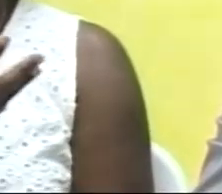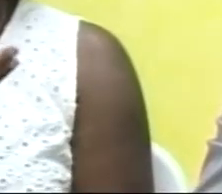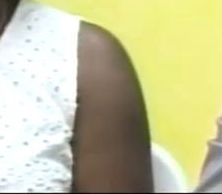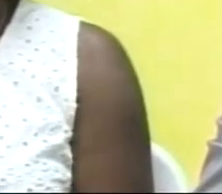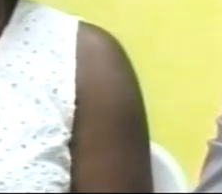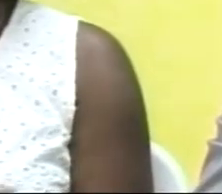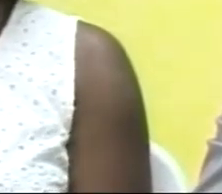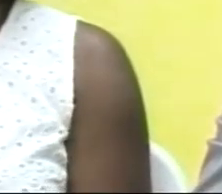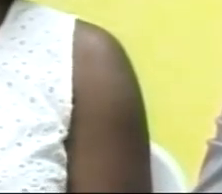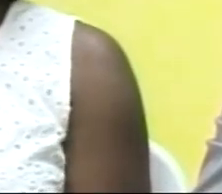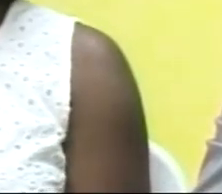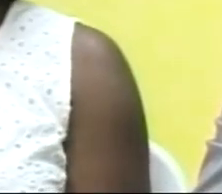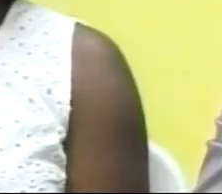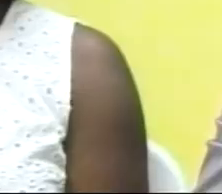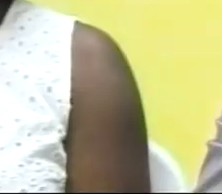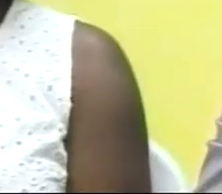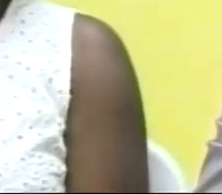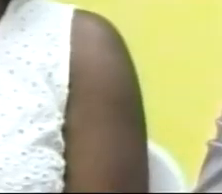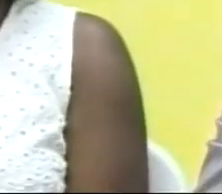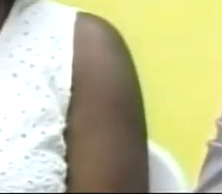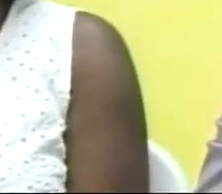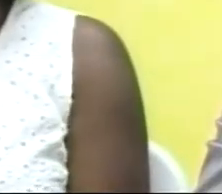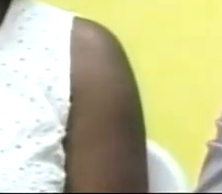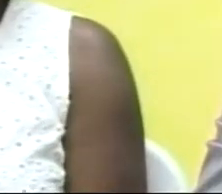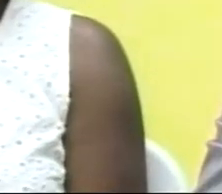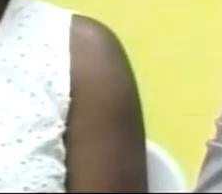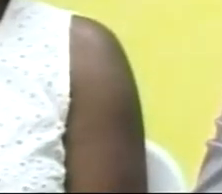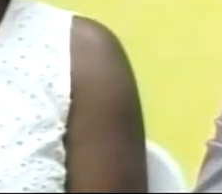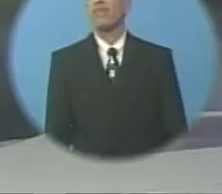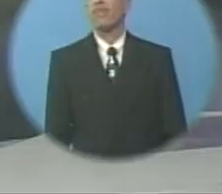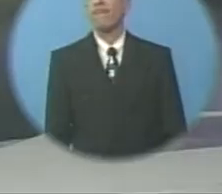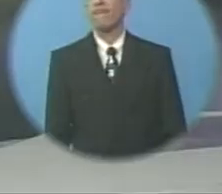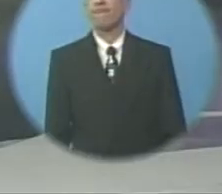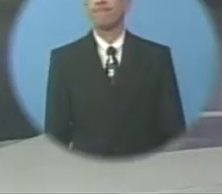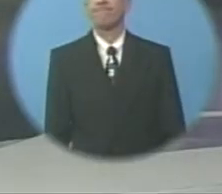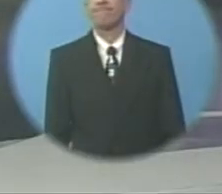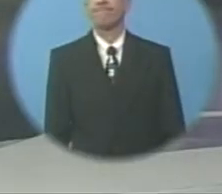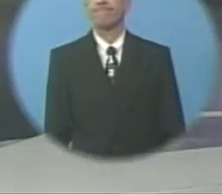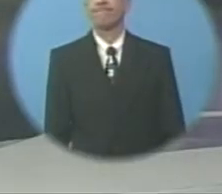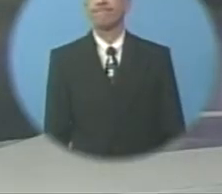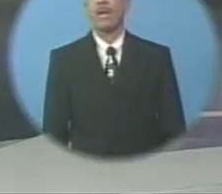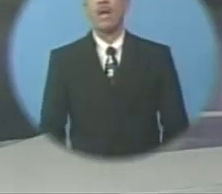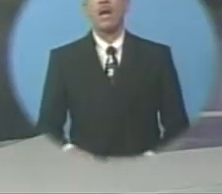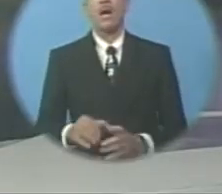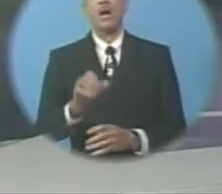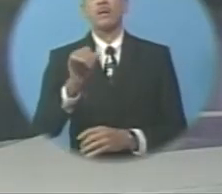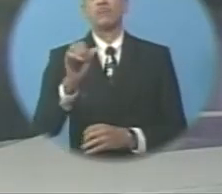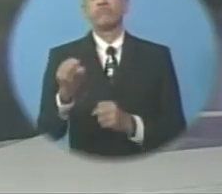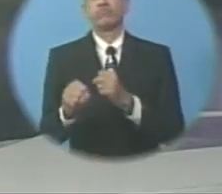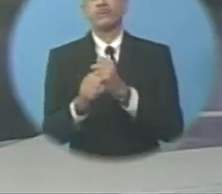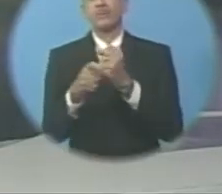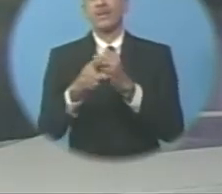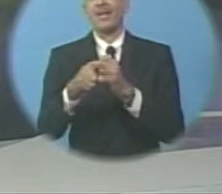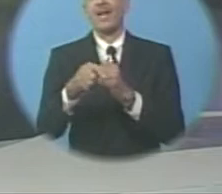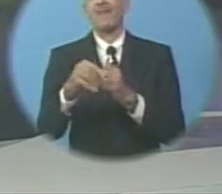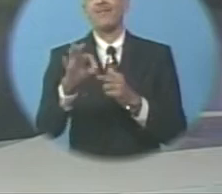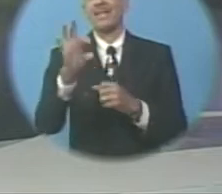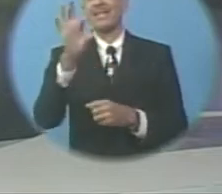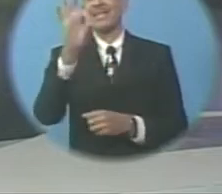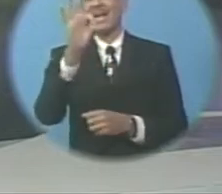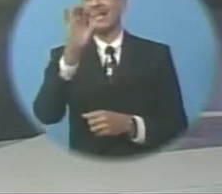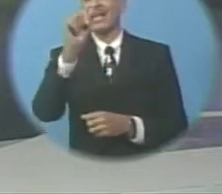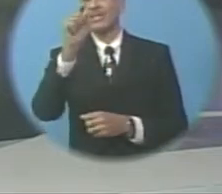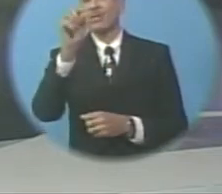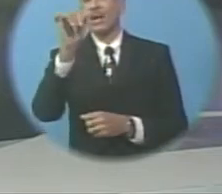really what we are bringing and I find that there are people that are receptive to that Representatives of nine agri-food companies from